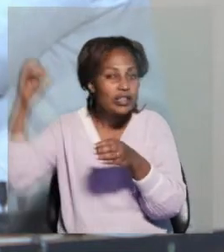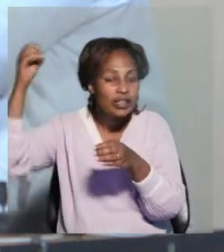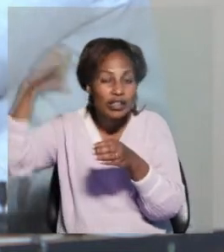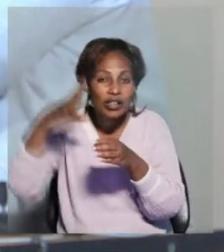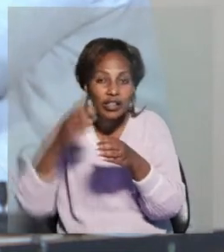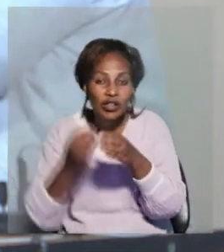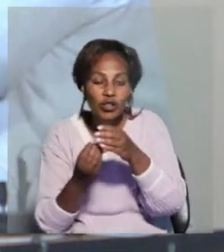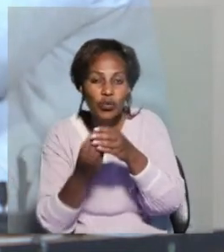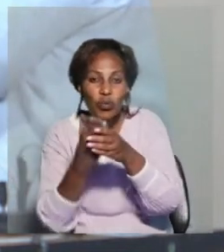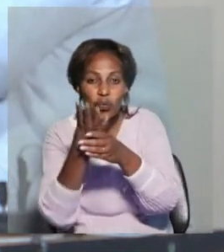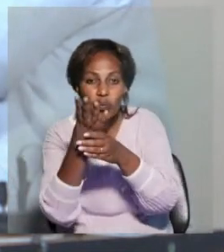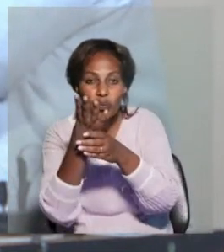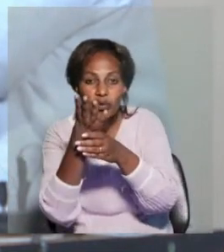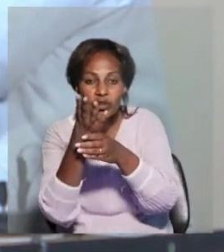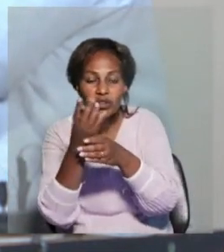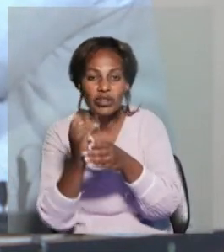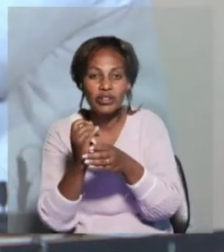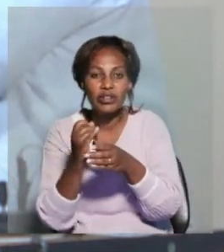of bulbs, is